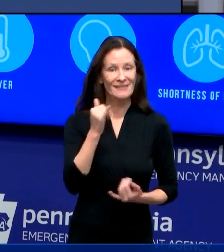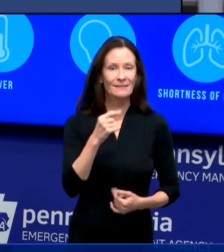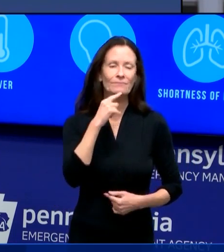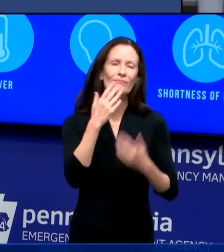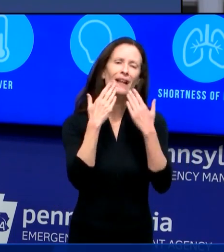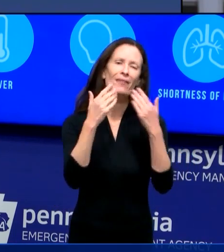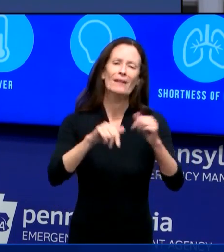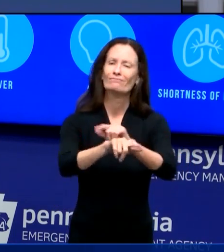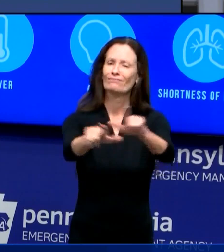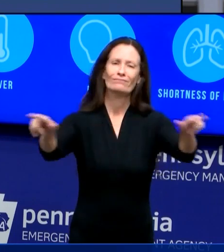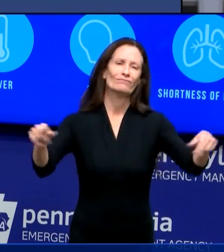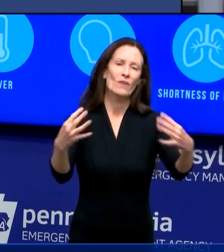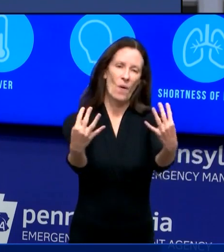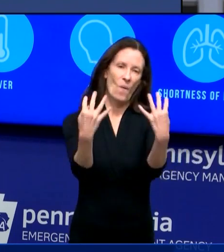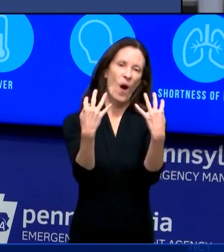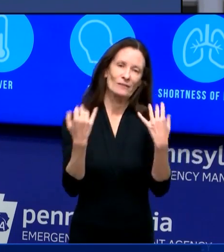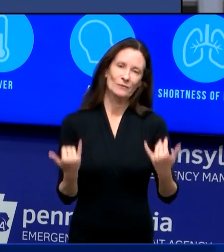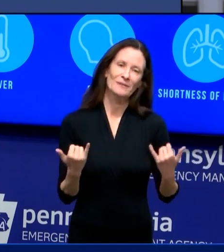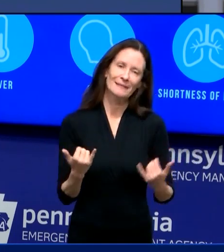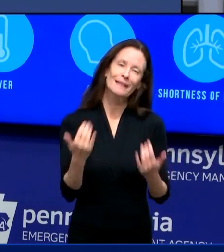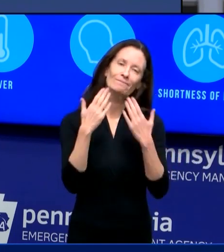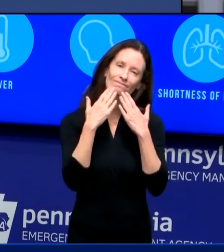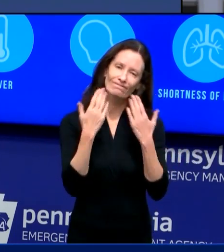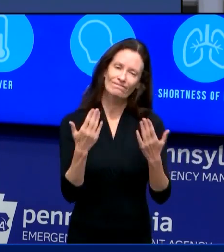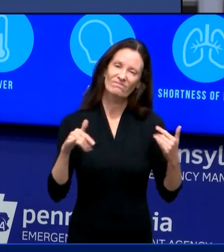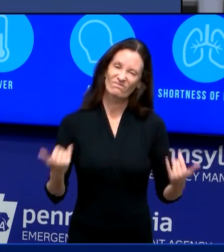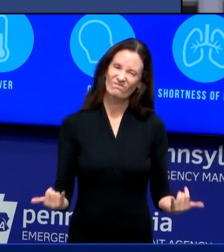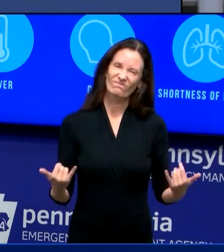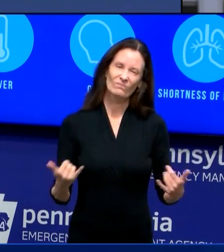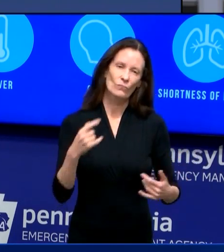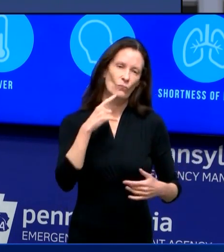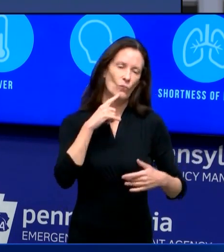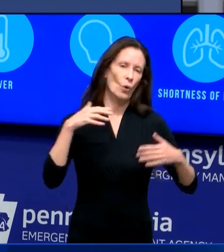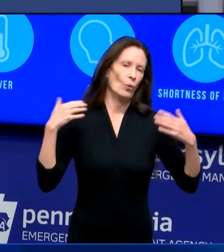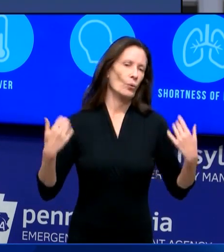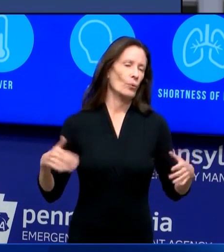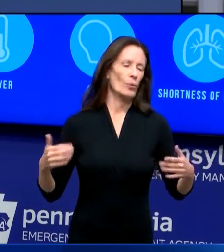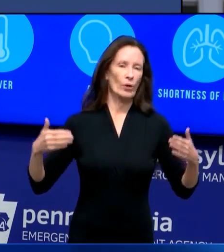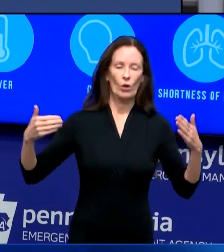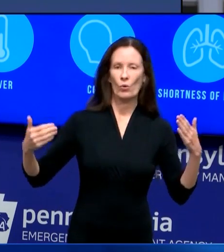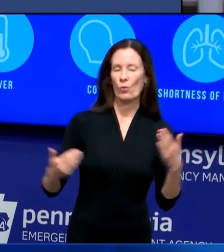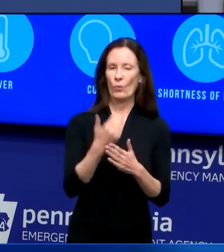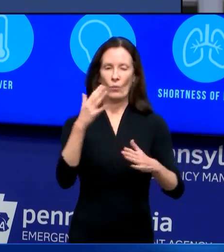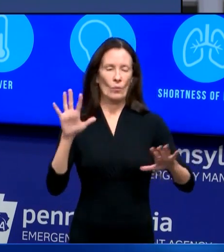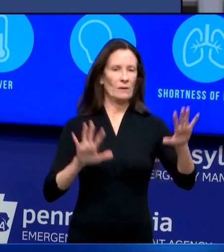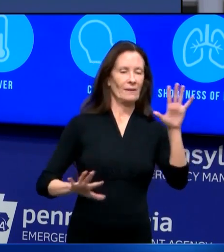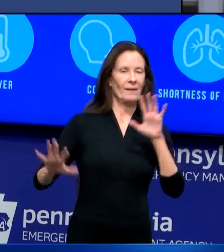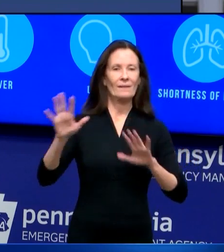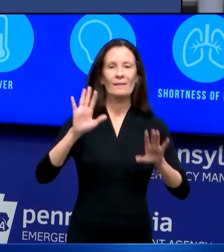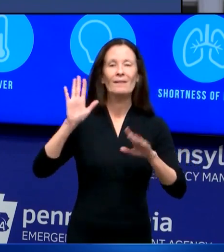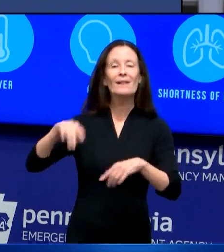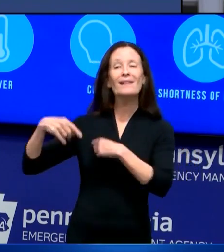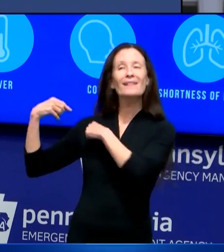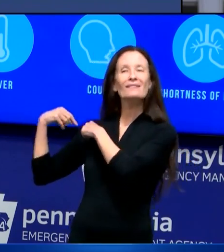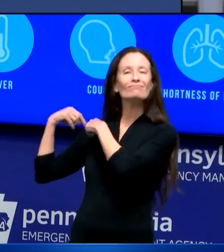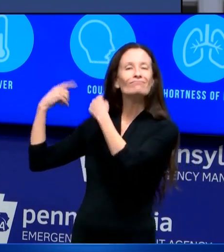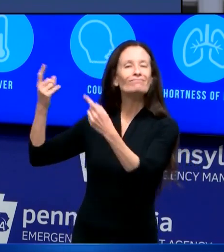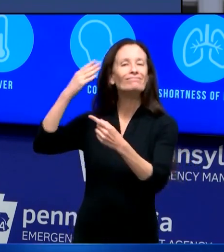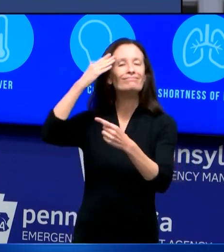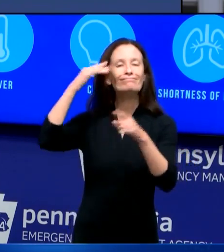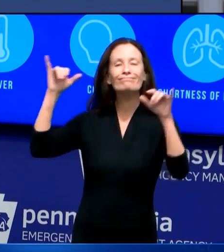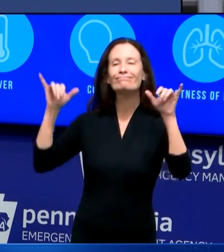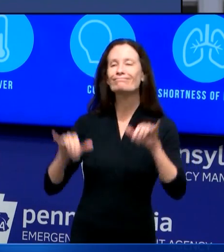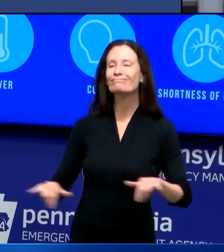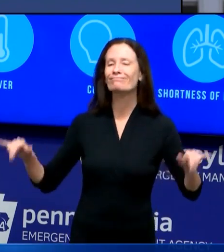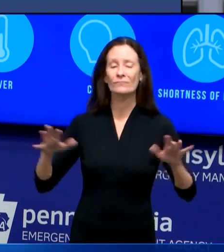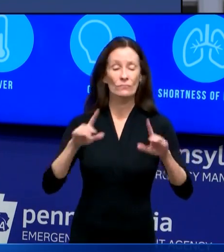The order will begin at 8 o'clock tonight and run for two weeks. Residents in those counties are being told they can only leave their homes for life-sustaining activities,